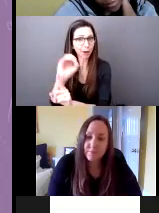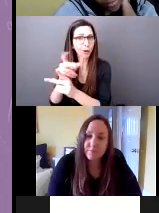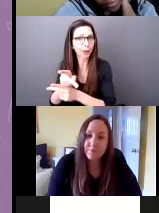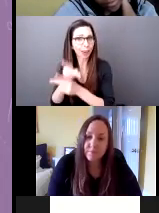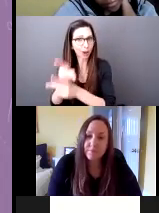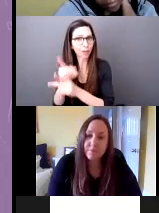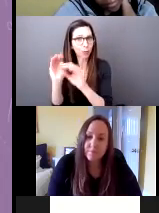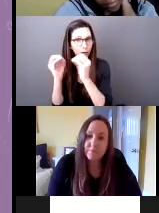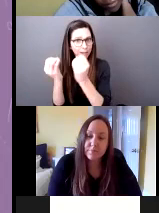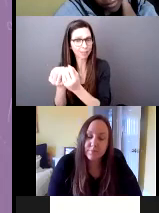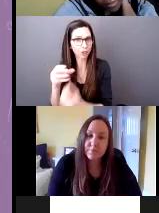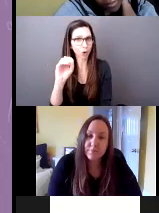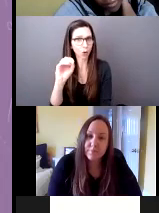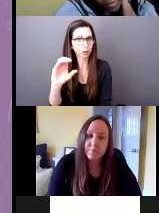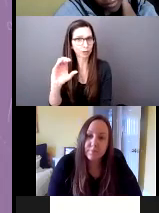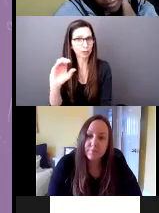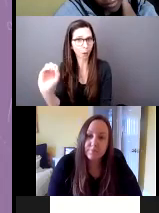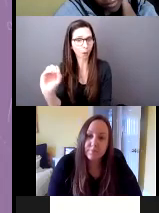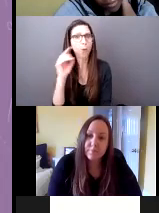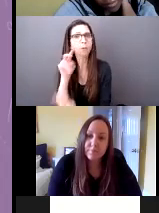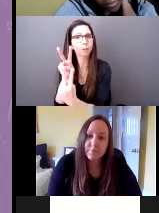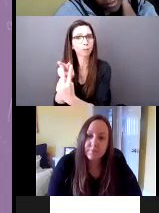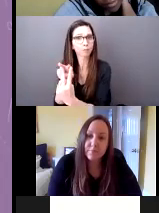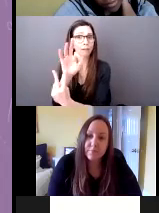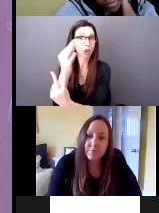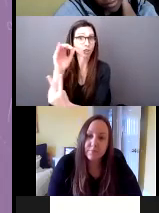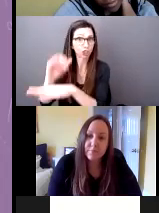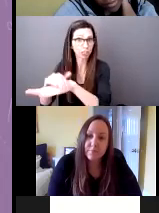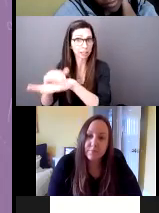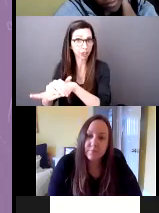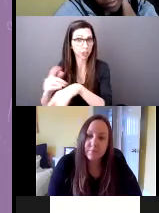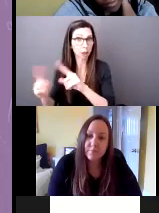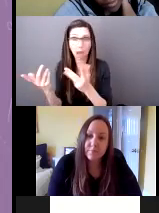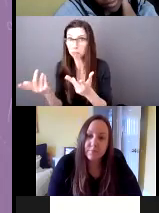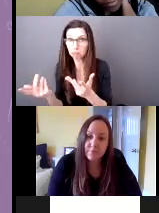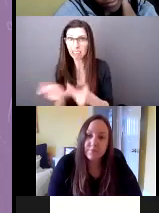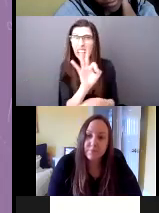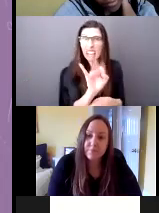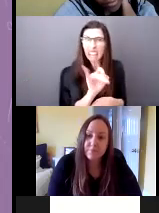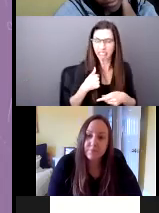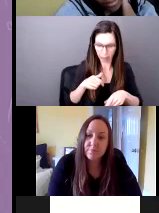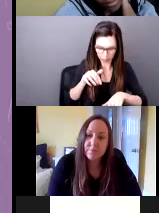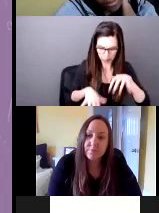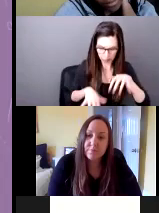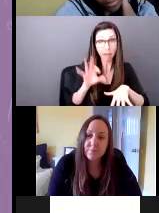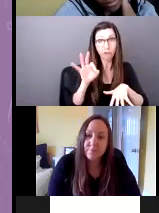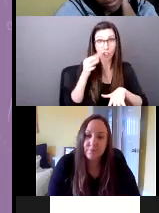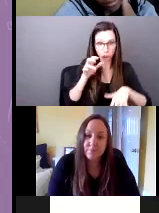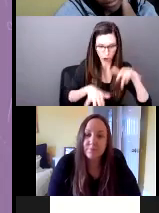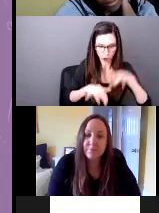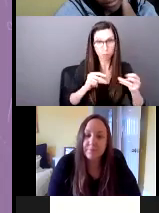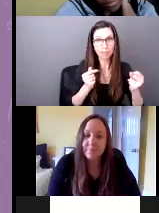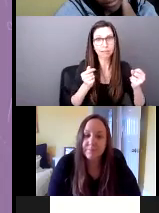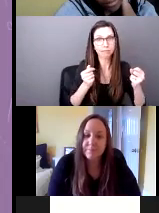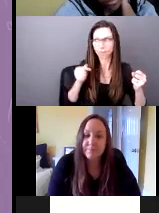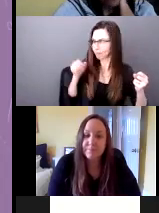organization, but is it right away if someone types French that would just go to a translator? How does that happen?